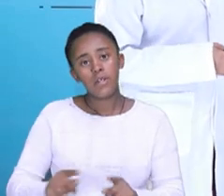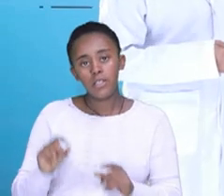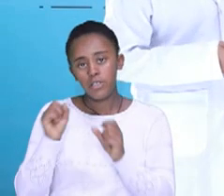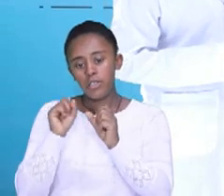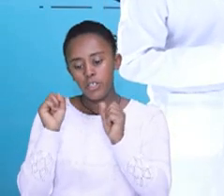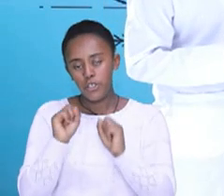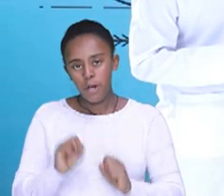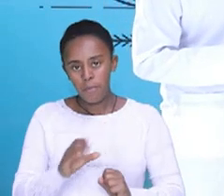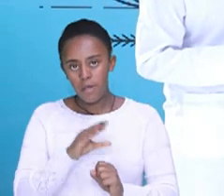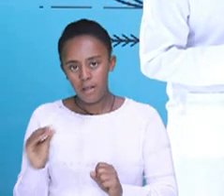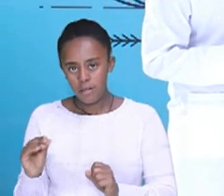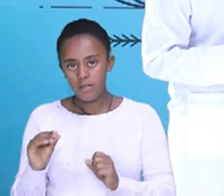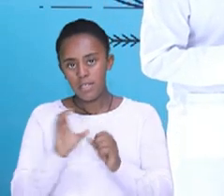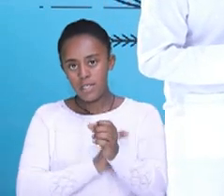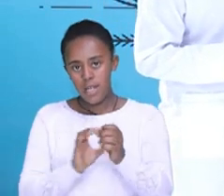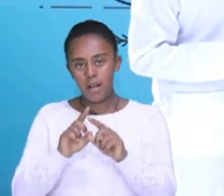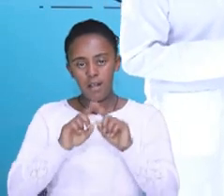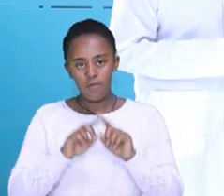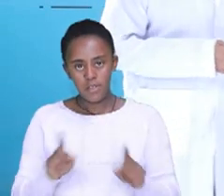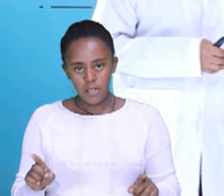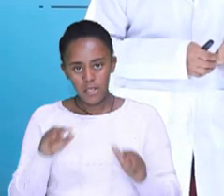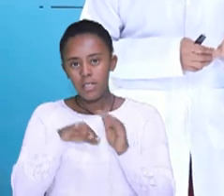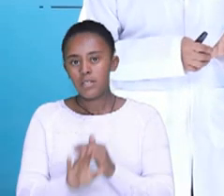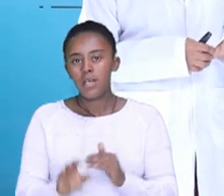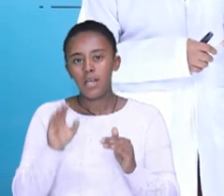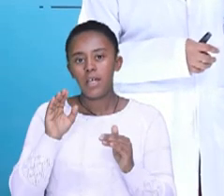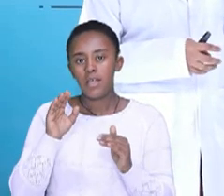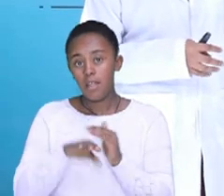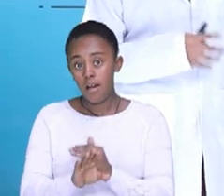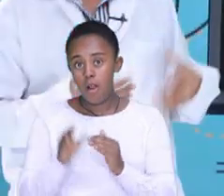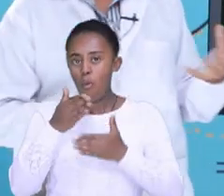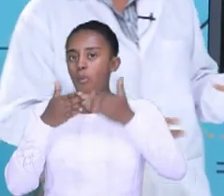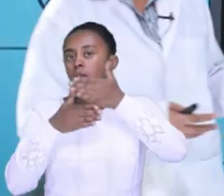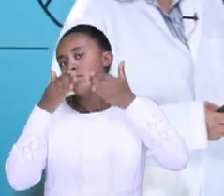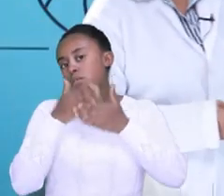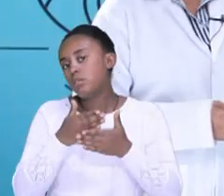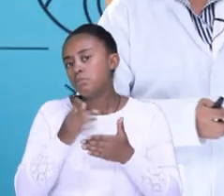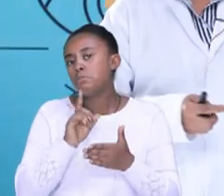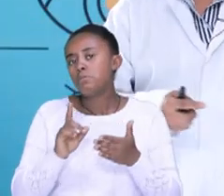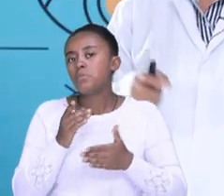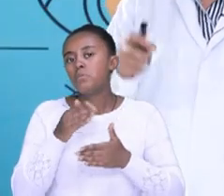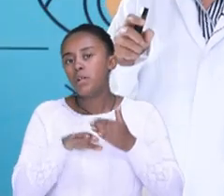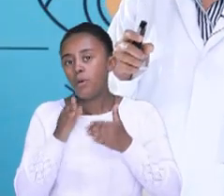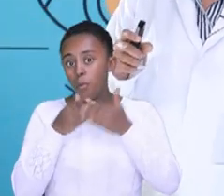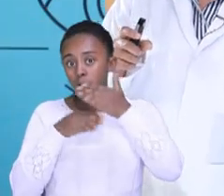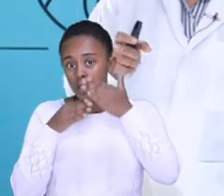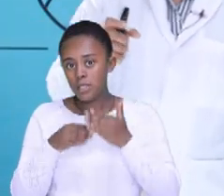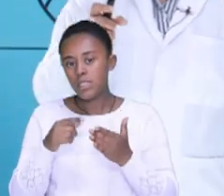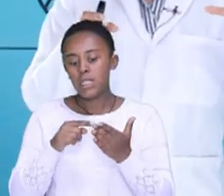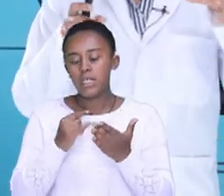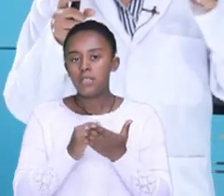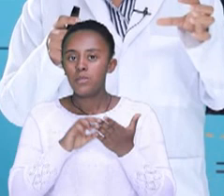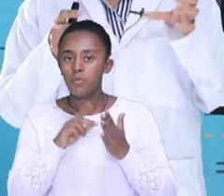shape, and cells can diversify in their internal organization. When we say internal organization, it is to